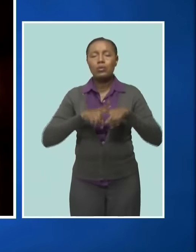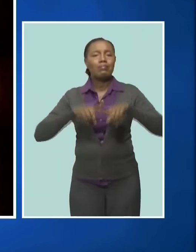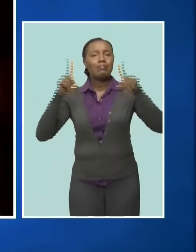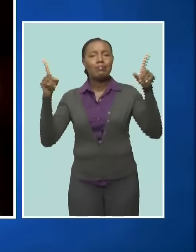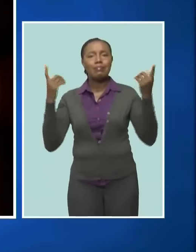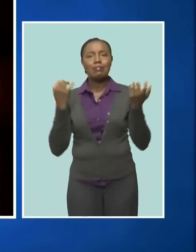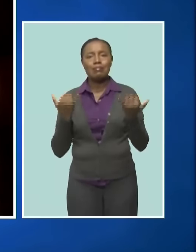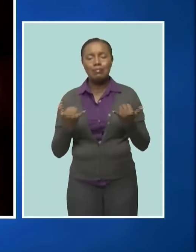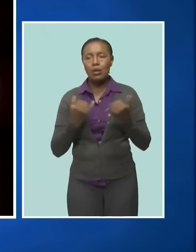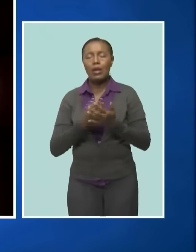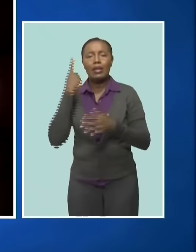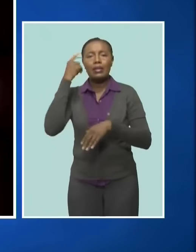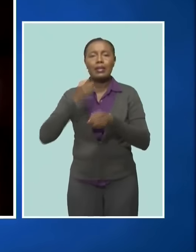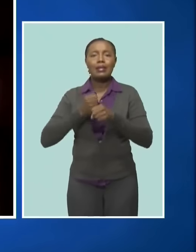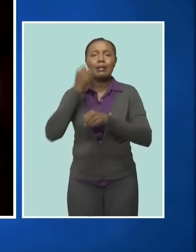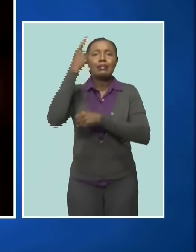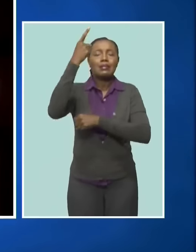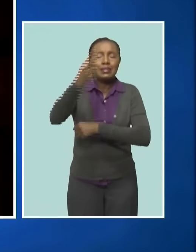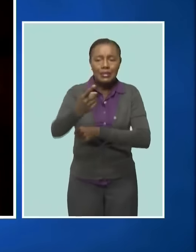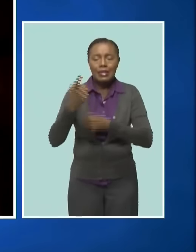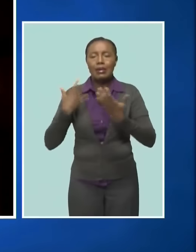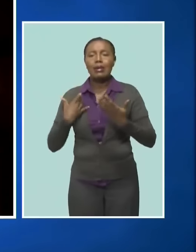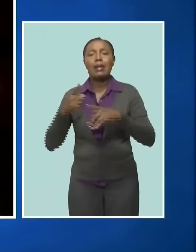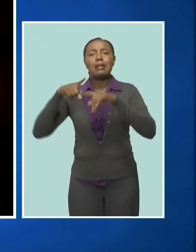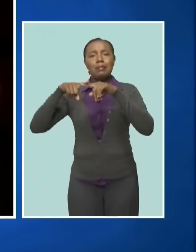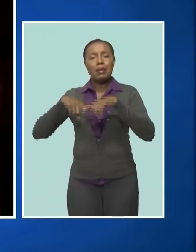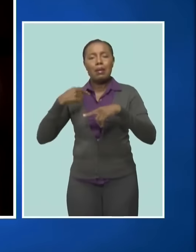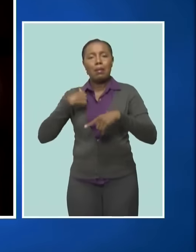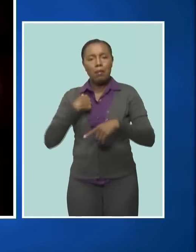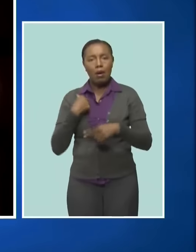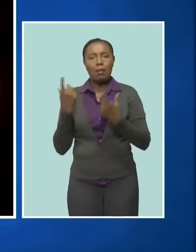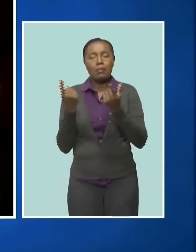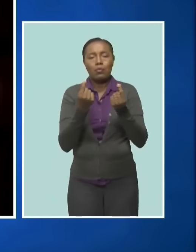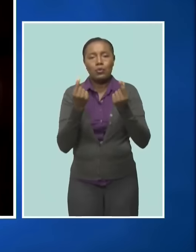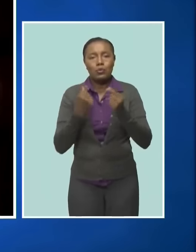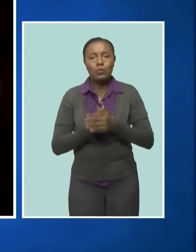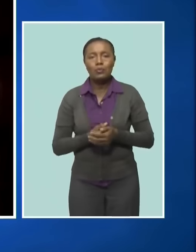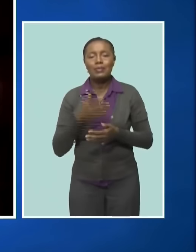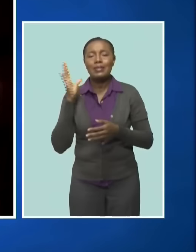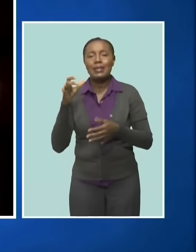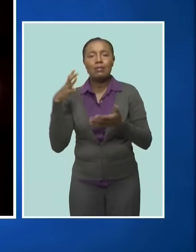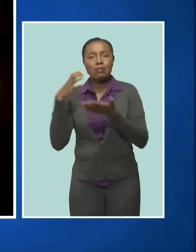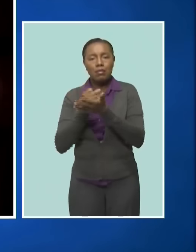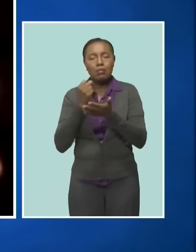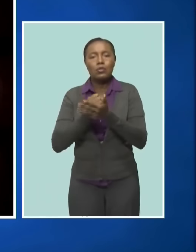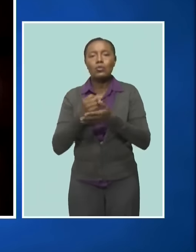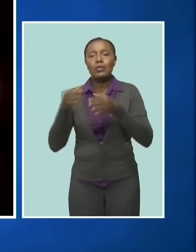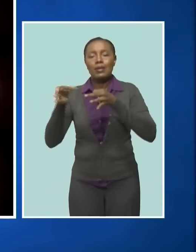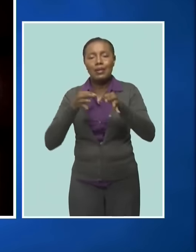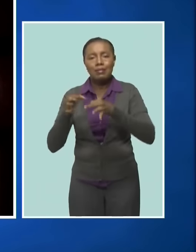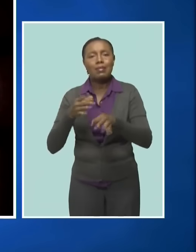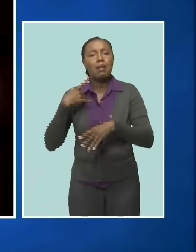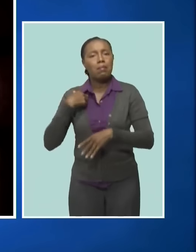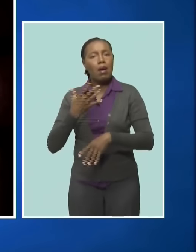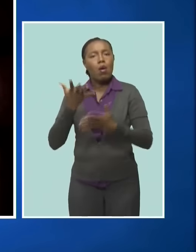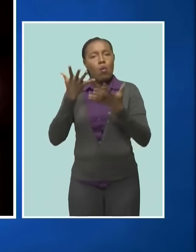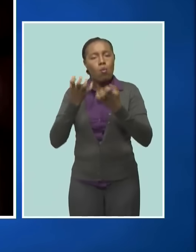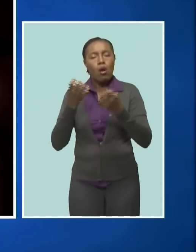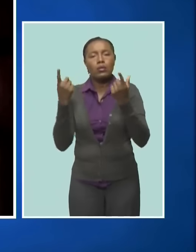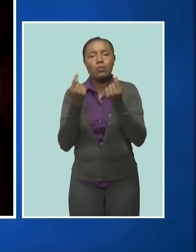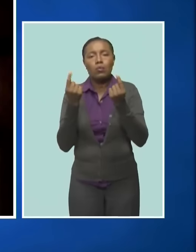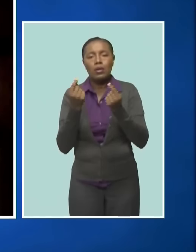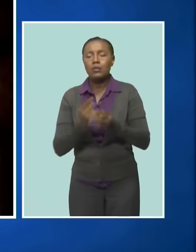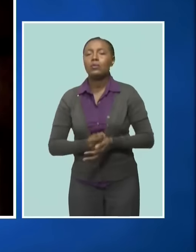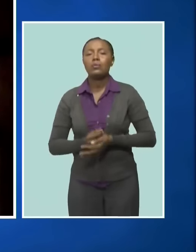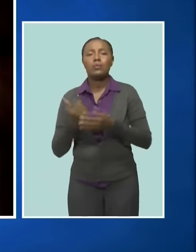different in next year based on what I'm going to do. And that gives you the opportunity to inject precisely what you're going to do to working class and